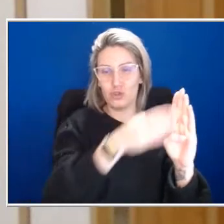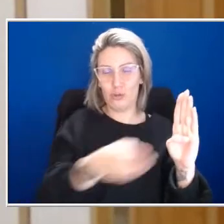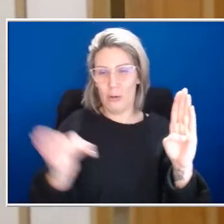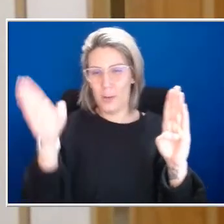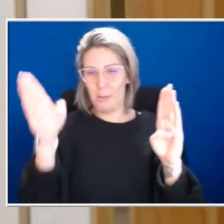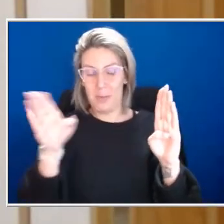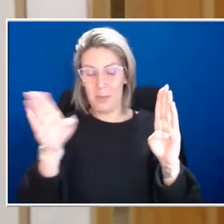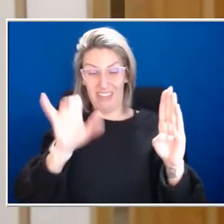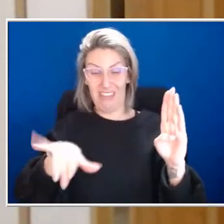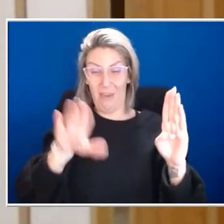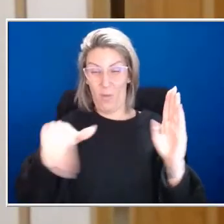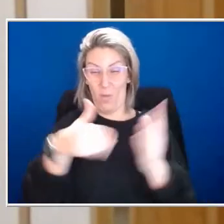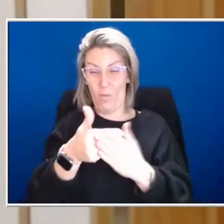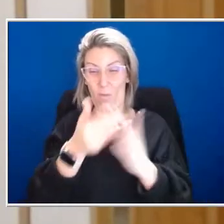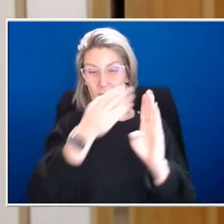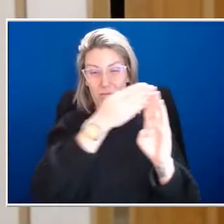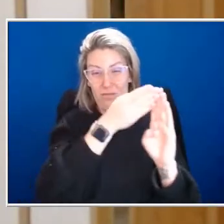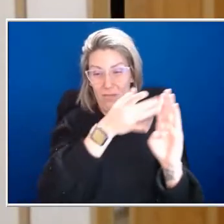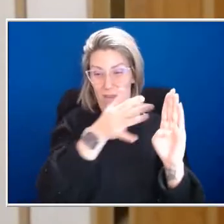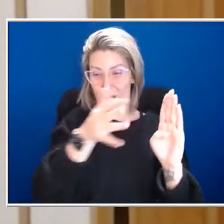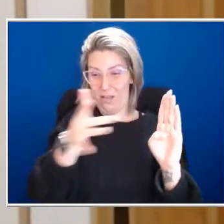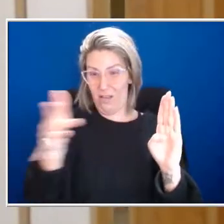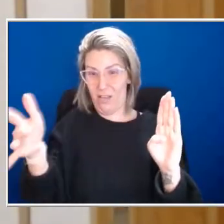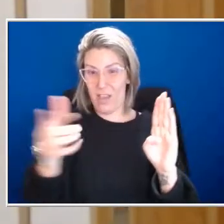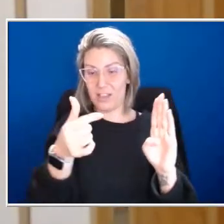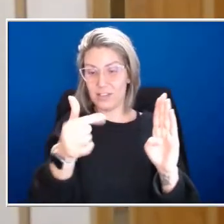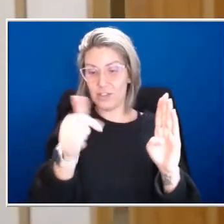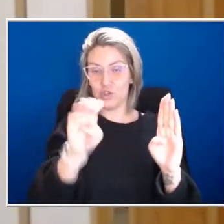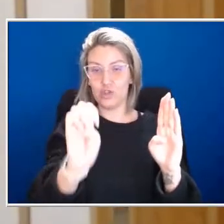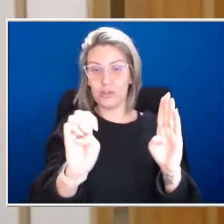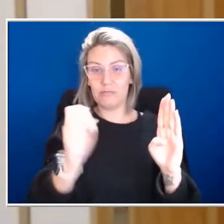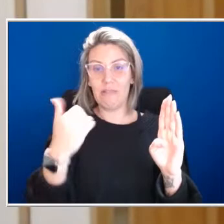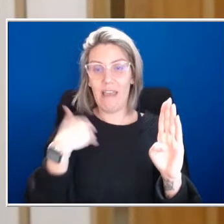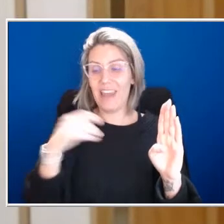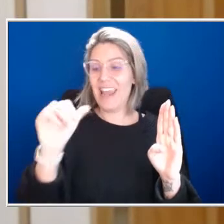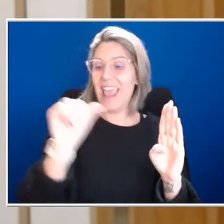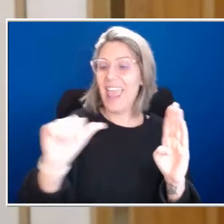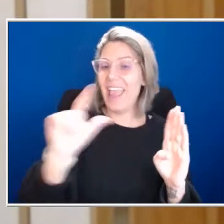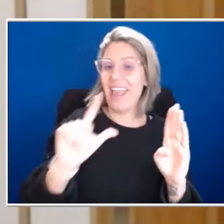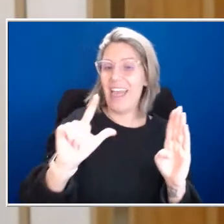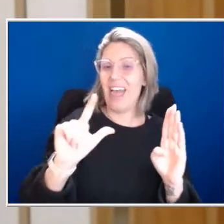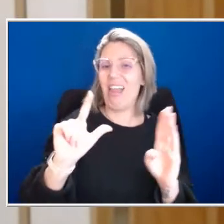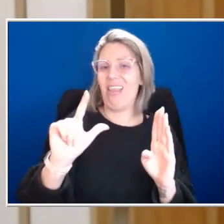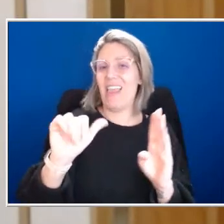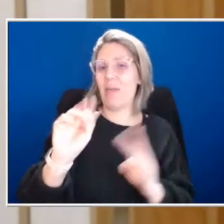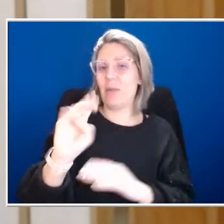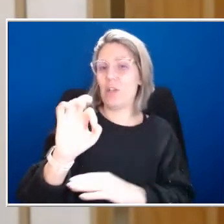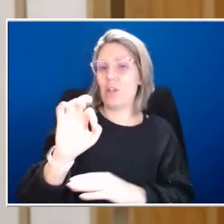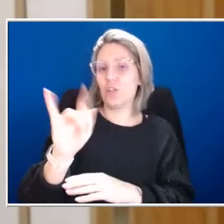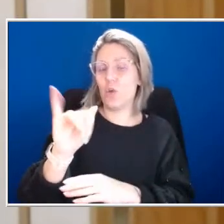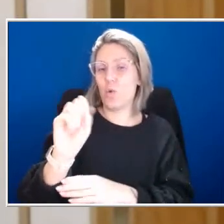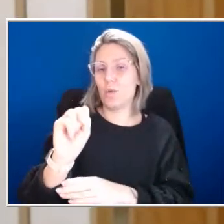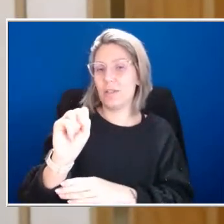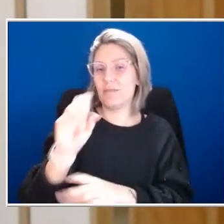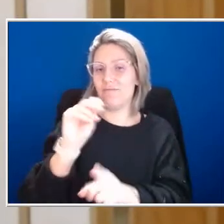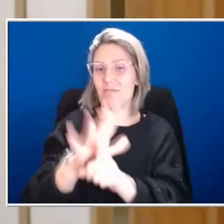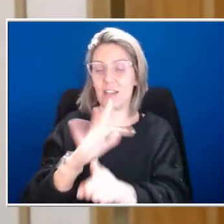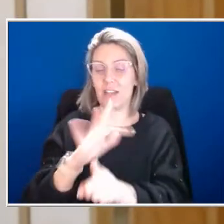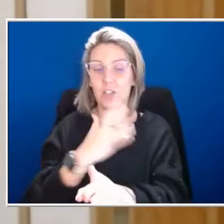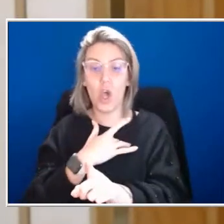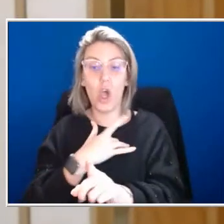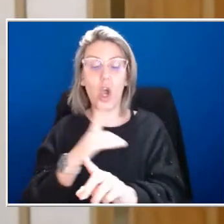the spectrum. What Gene had is AL amyloidosis affecting the heart. That may be slightly rare, but overall